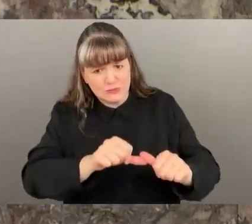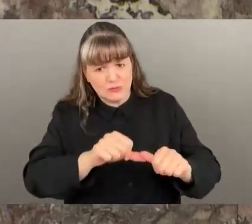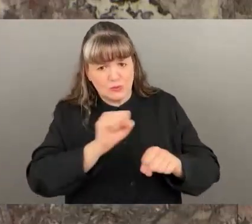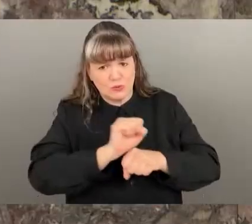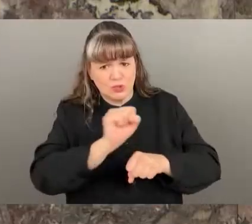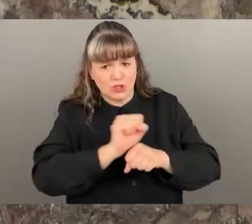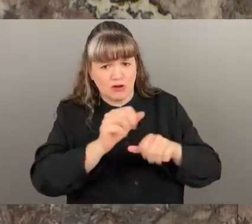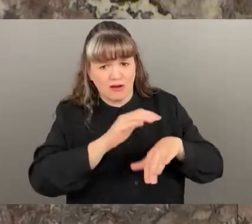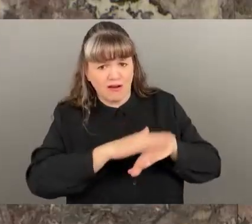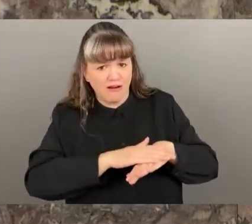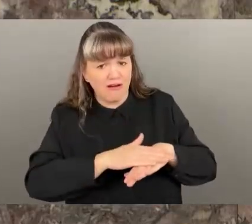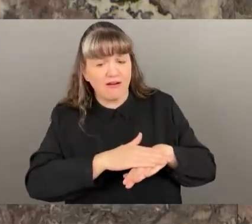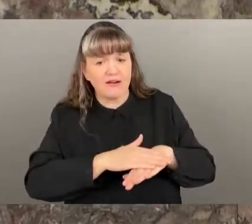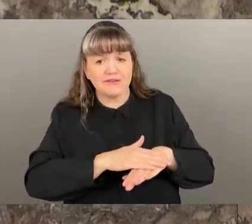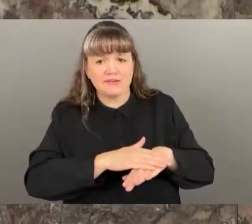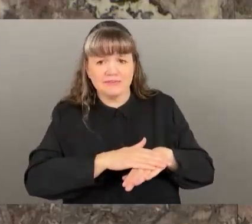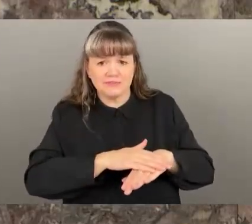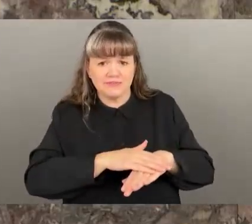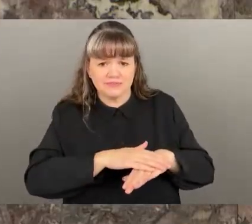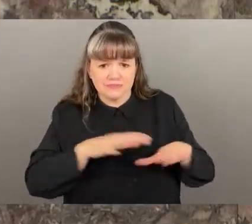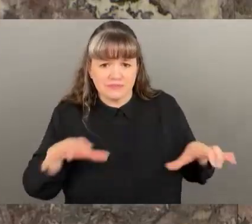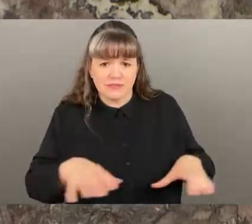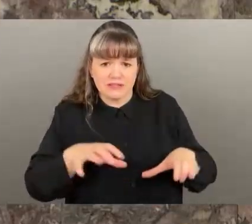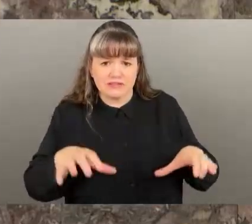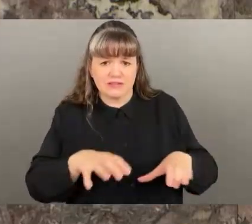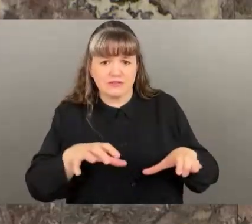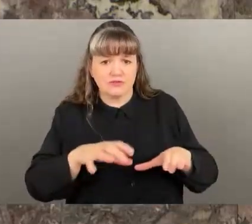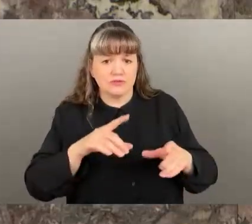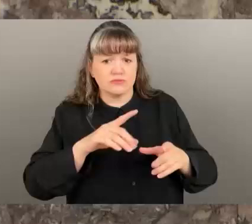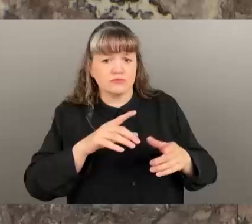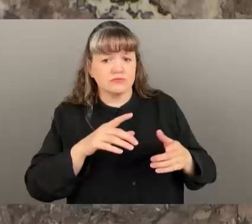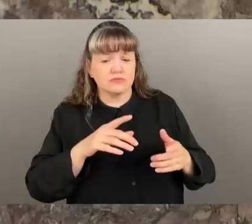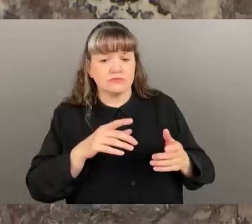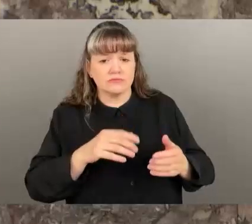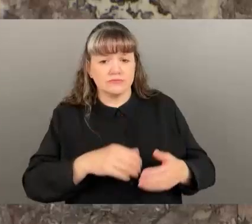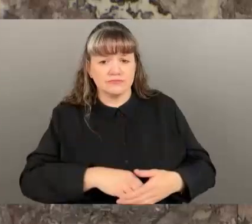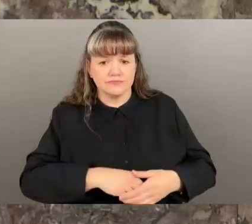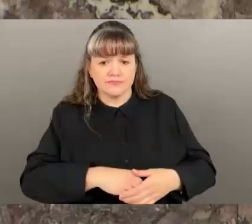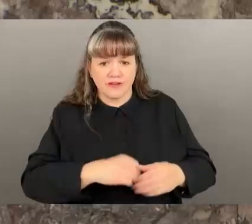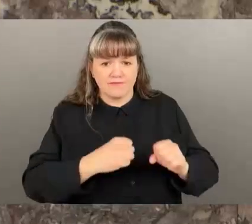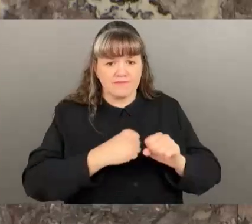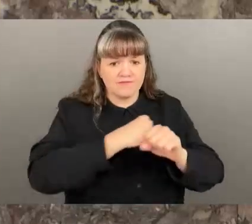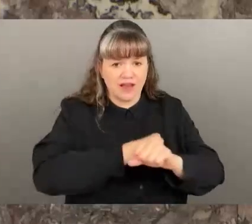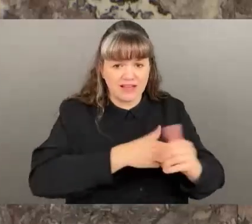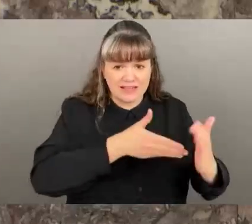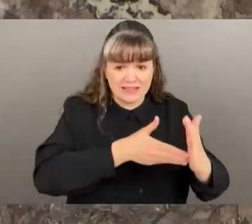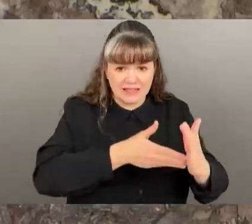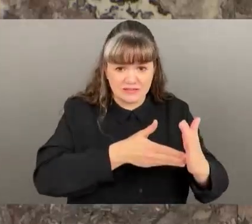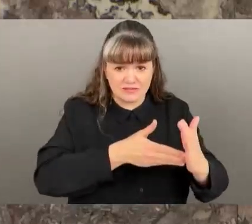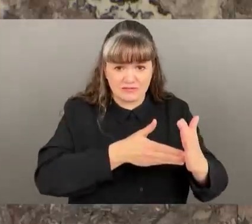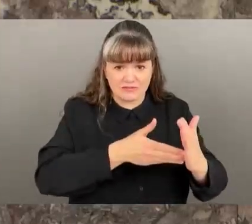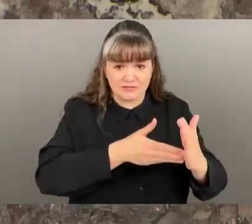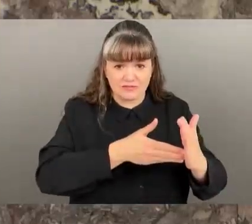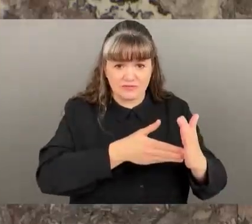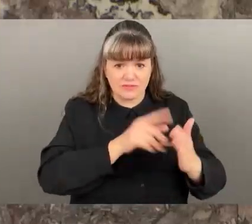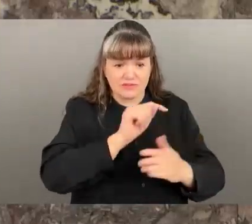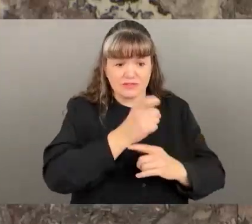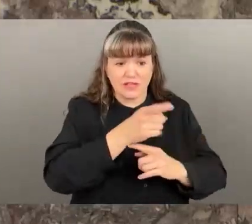taking actions on all fronts to fight the toxic drug crisis and to support people experiencing these kinds of substance use